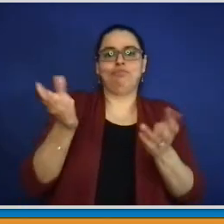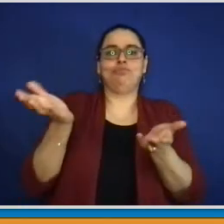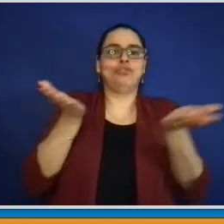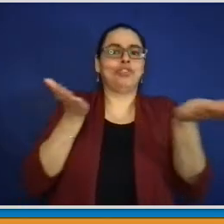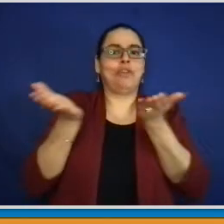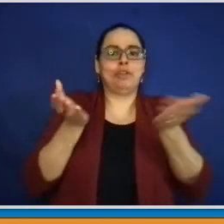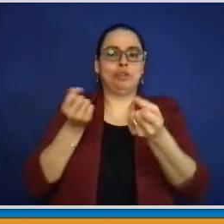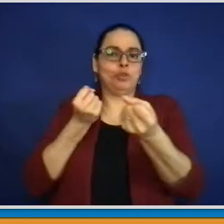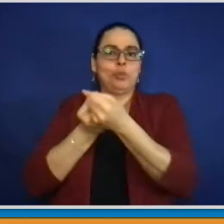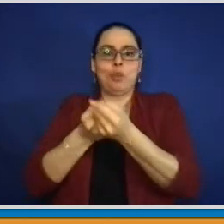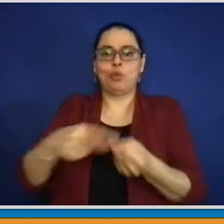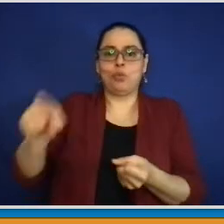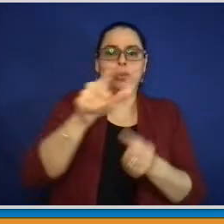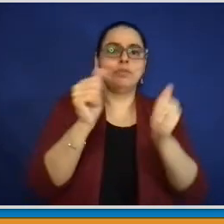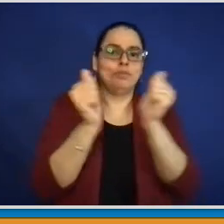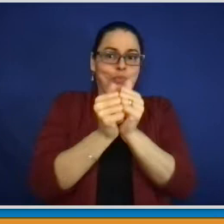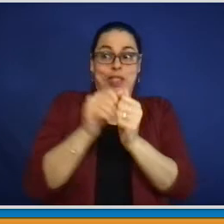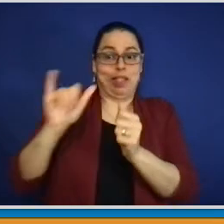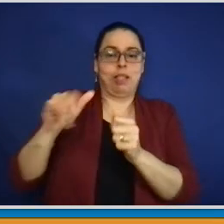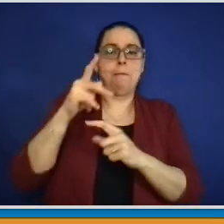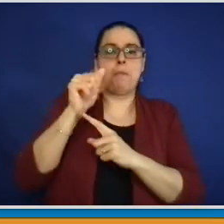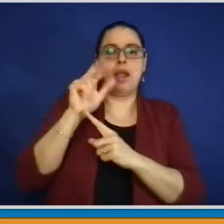to get you to your vaccination shot. Again,